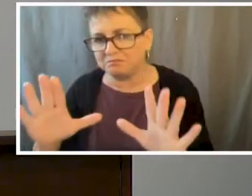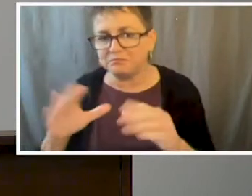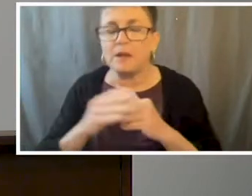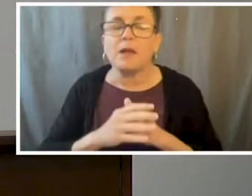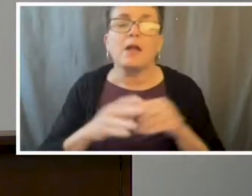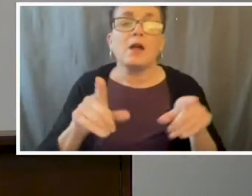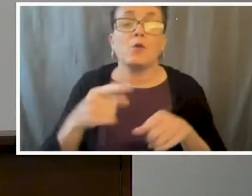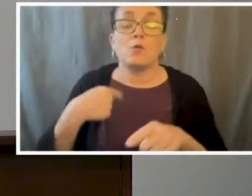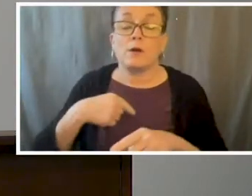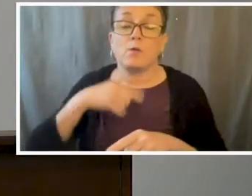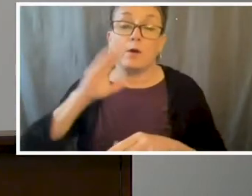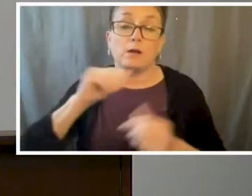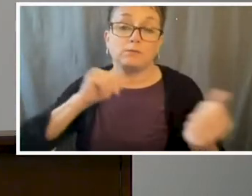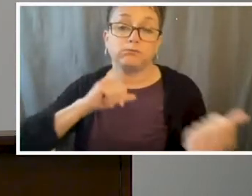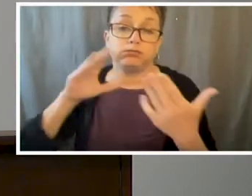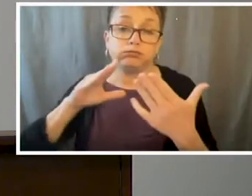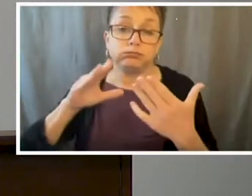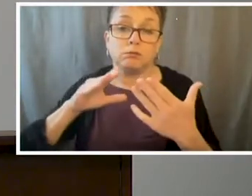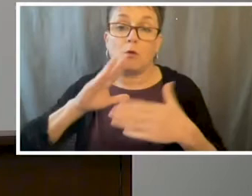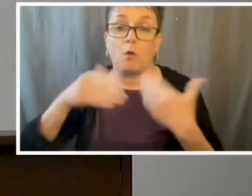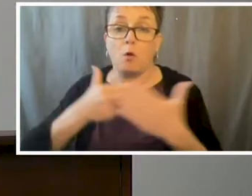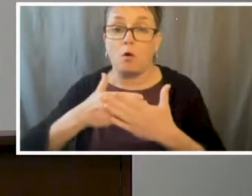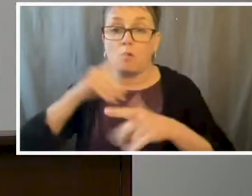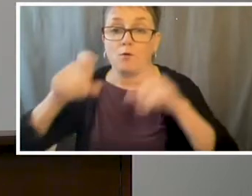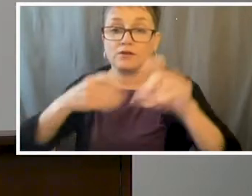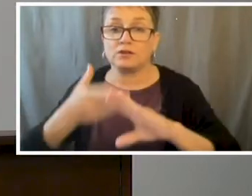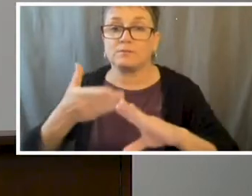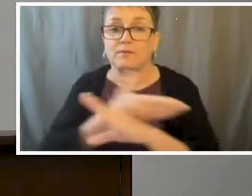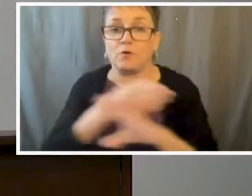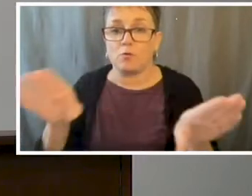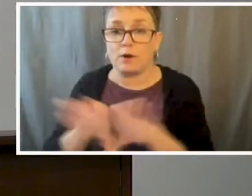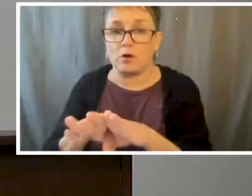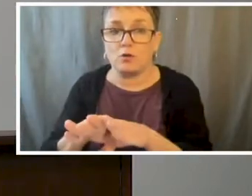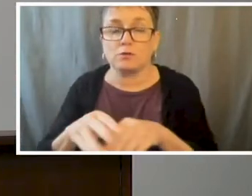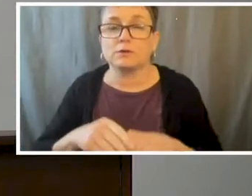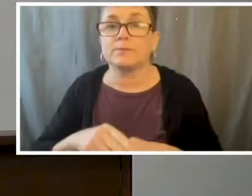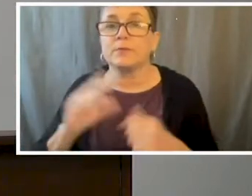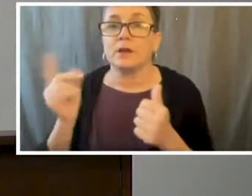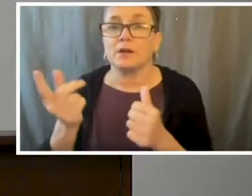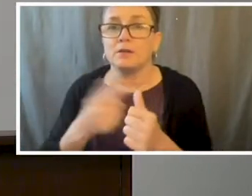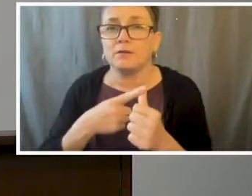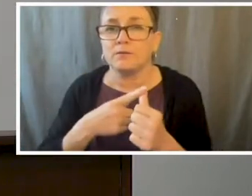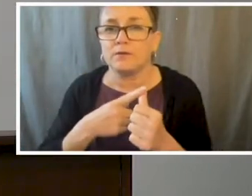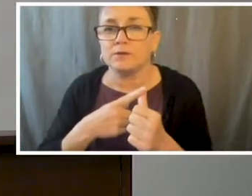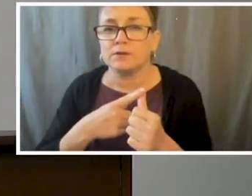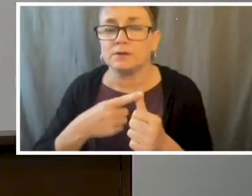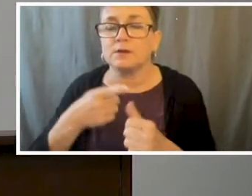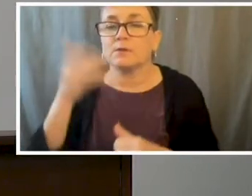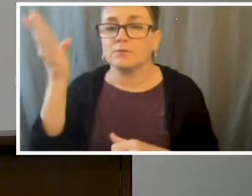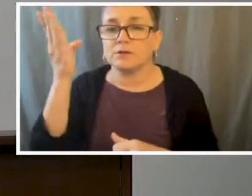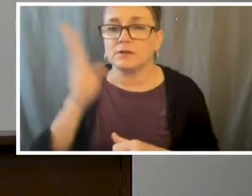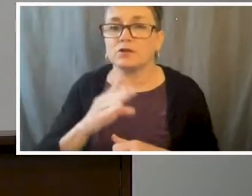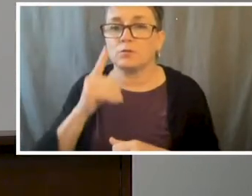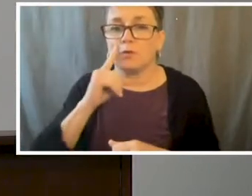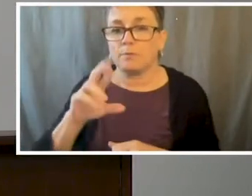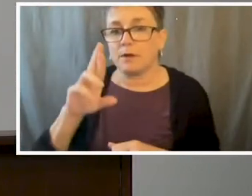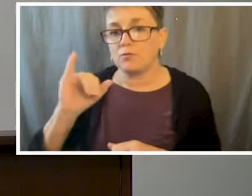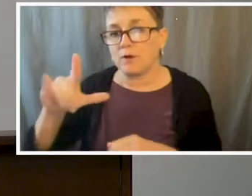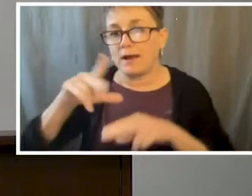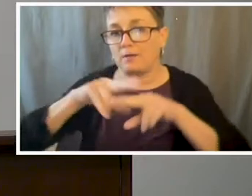today's forum. Our first presentation will be by Rail Operations.